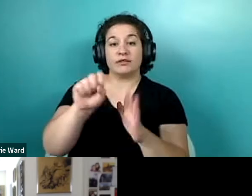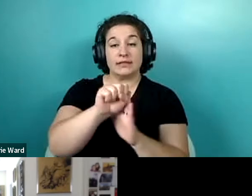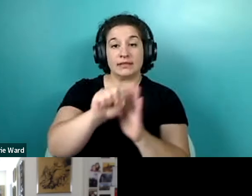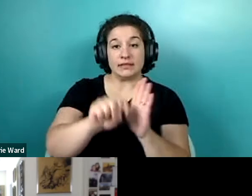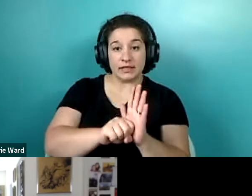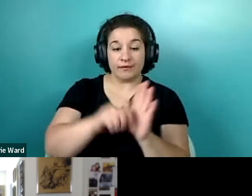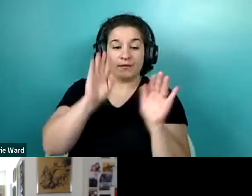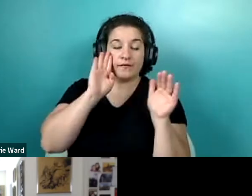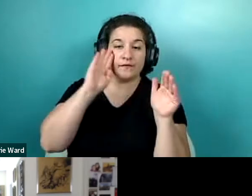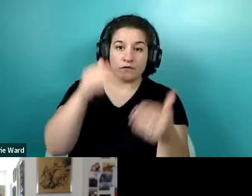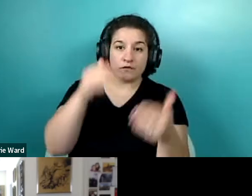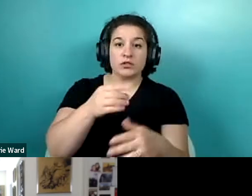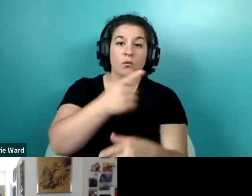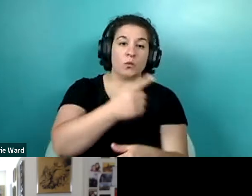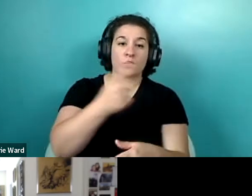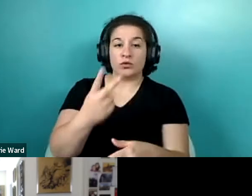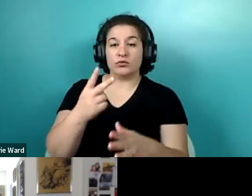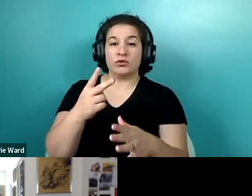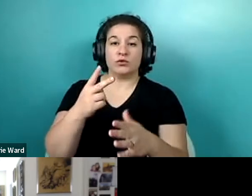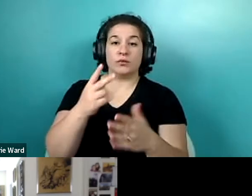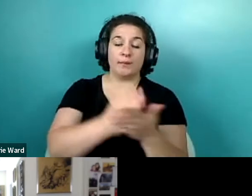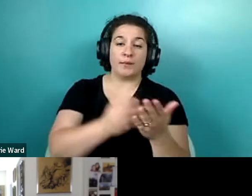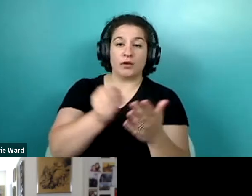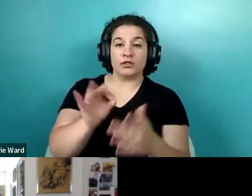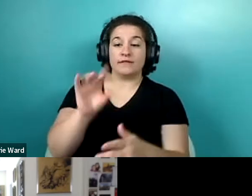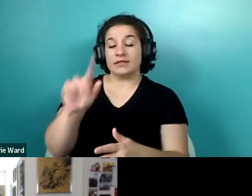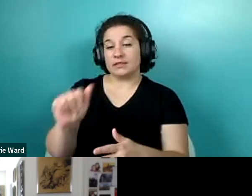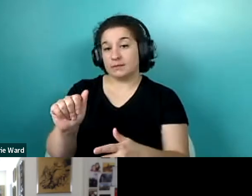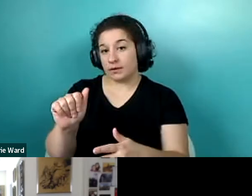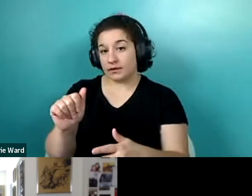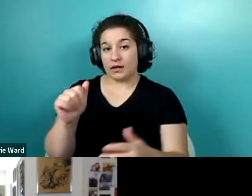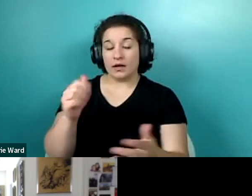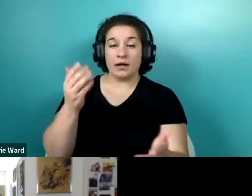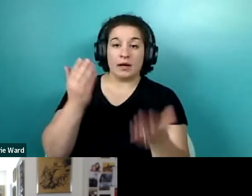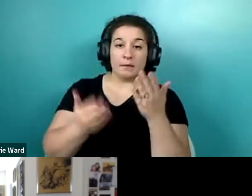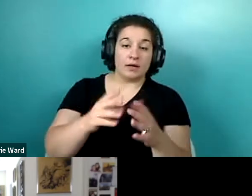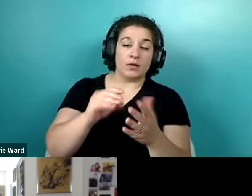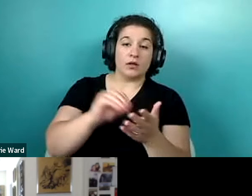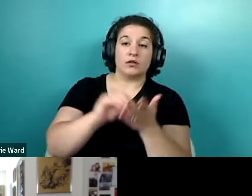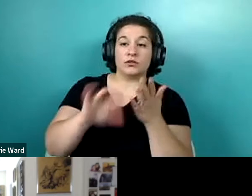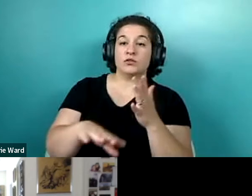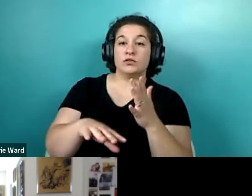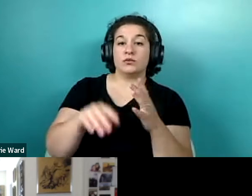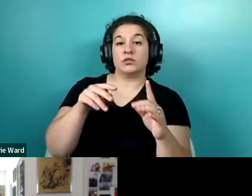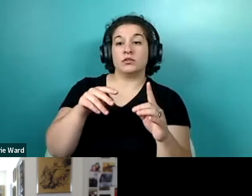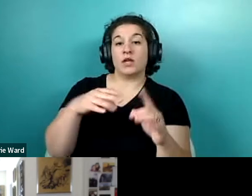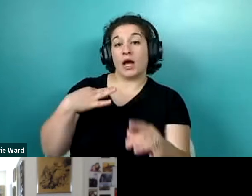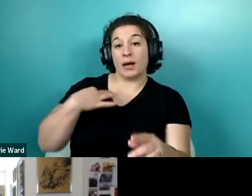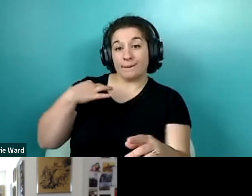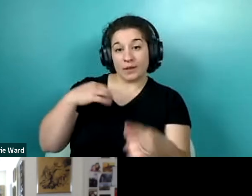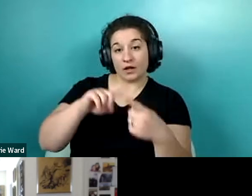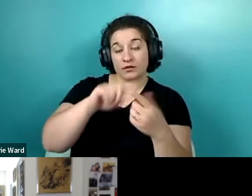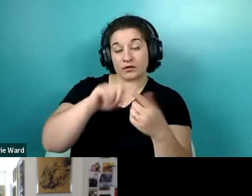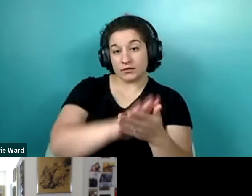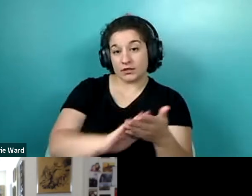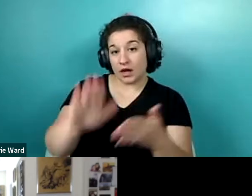two aspects around disability. You know, maybe as students are applying to college, you know, there could be something